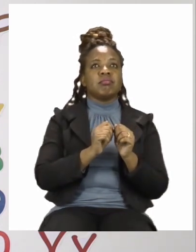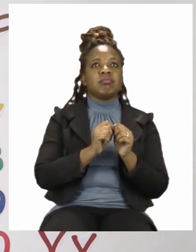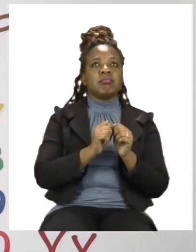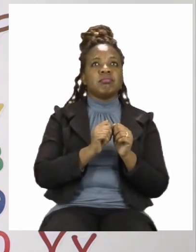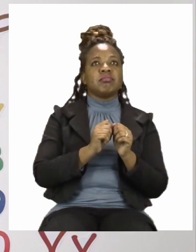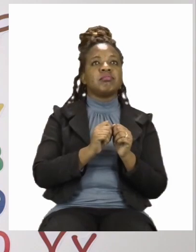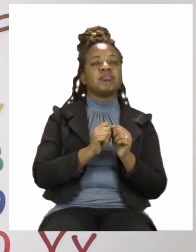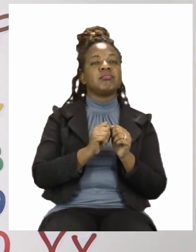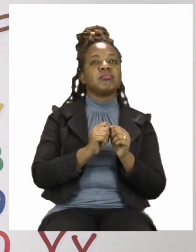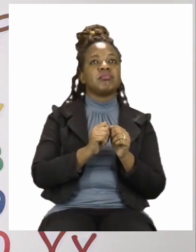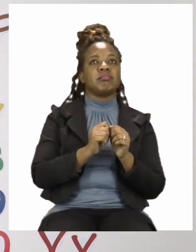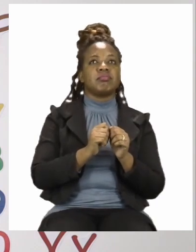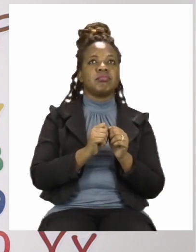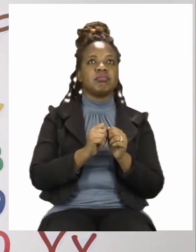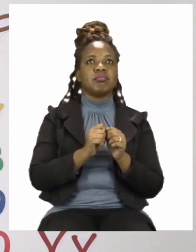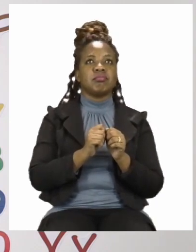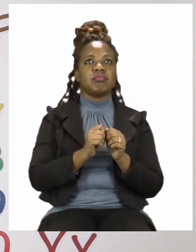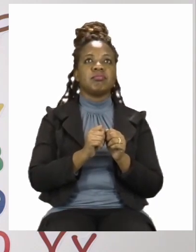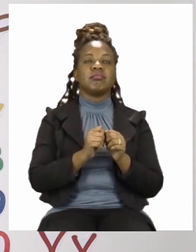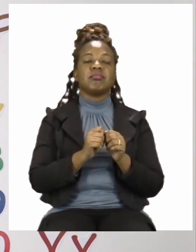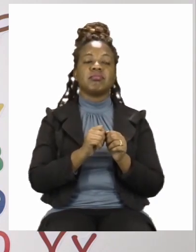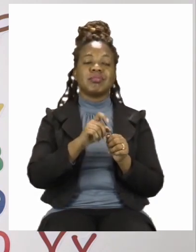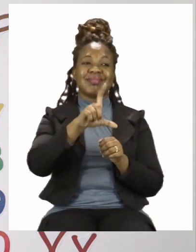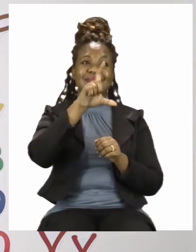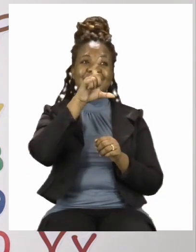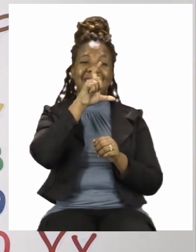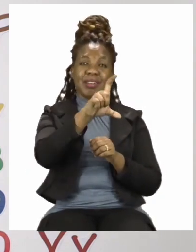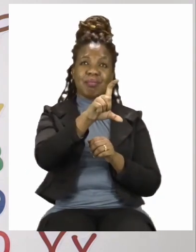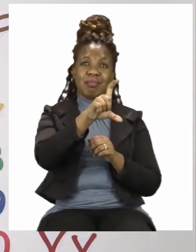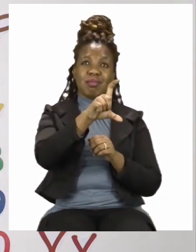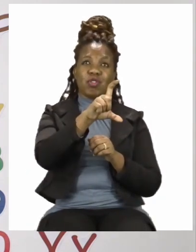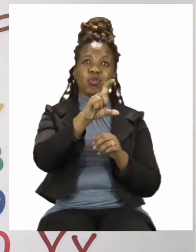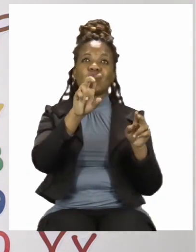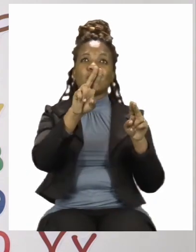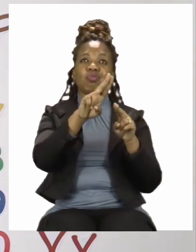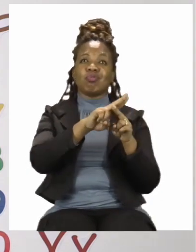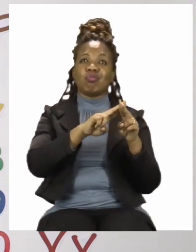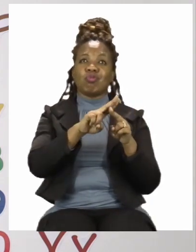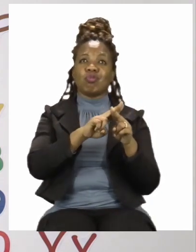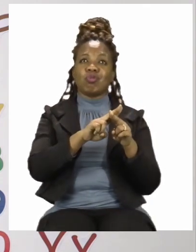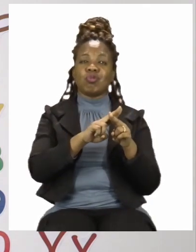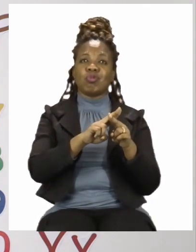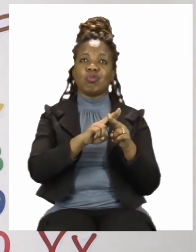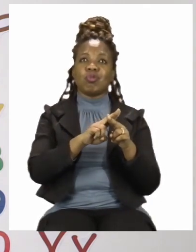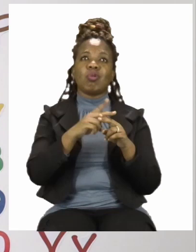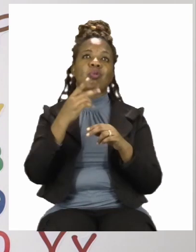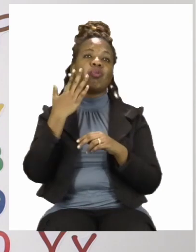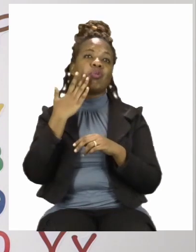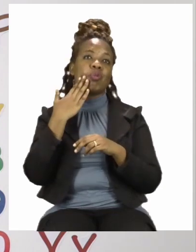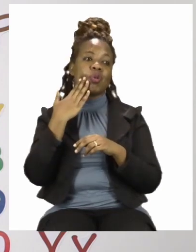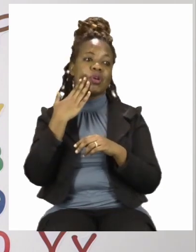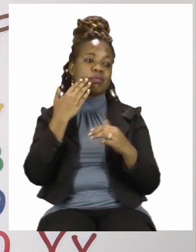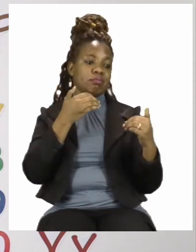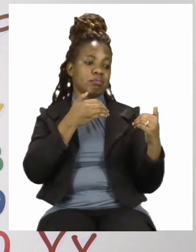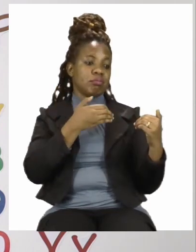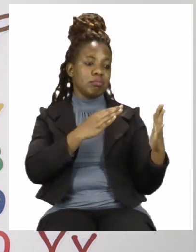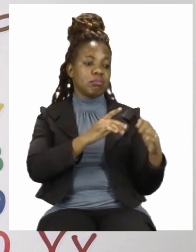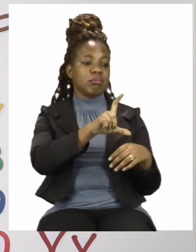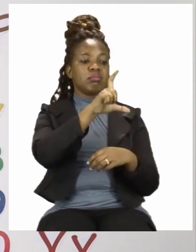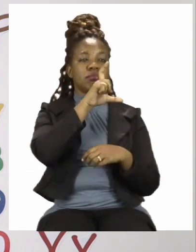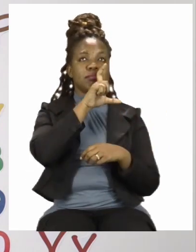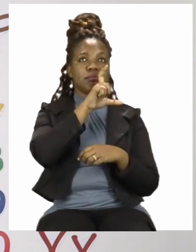a capital letter for the beginning of a sentence. Every sentence that you write, boys and